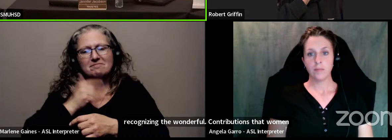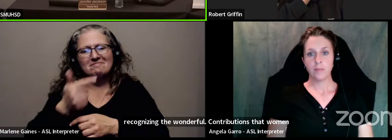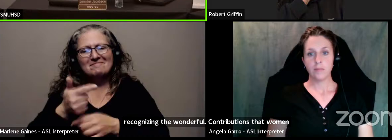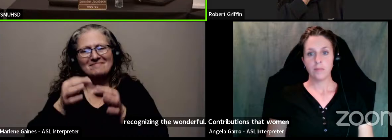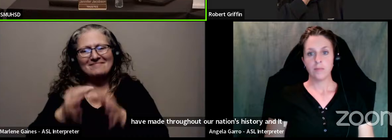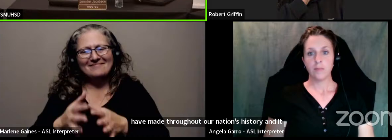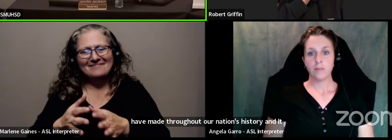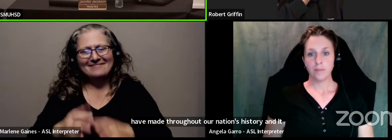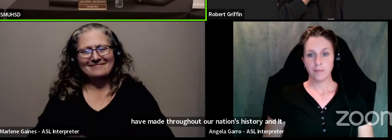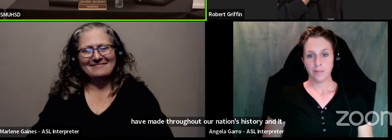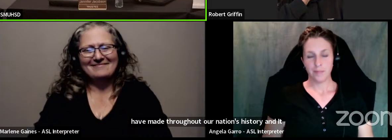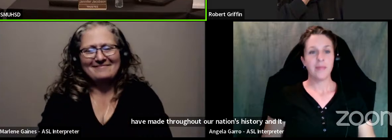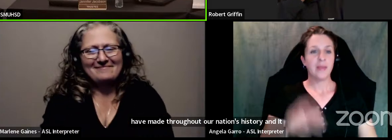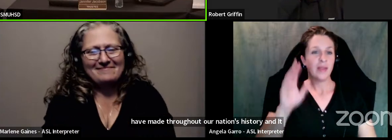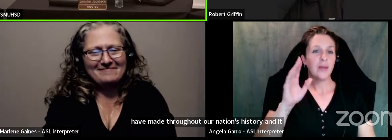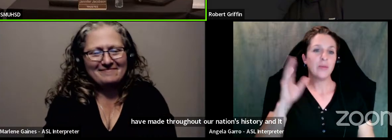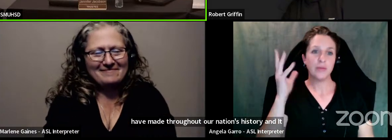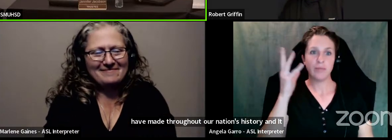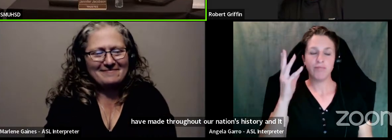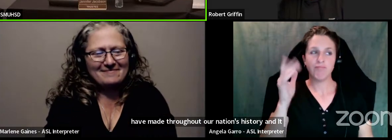it was a pretty,